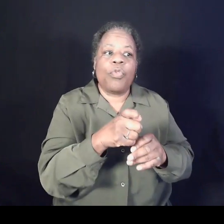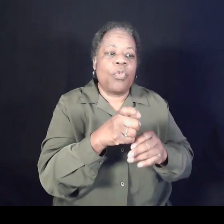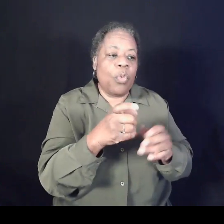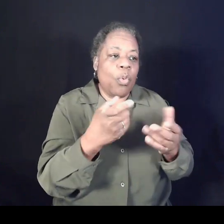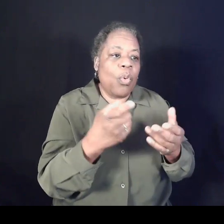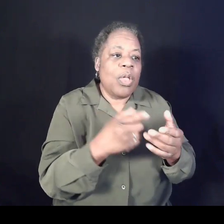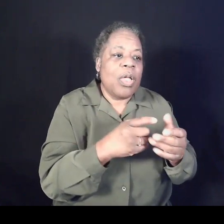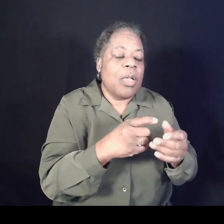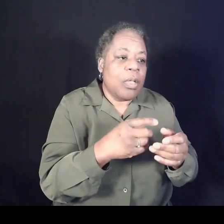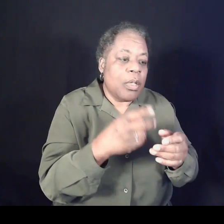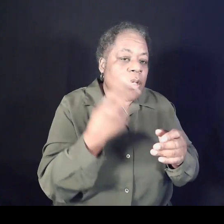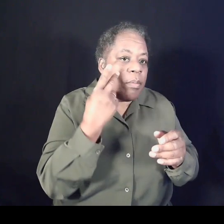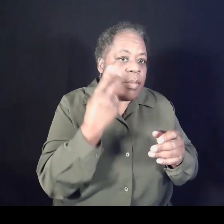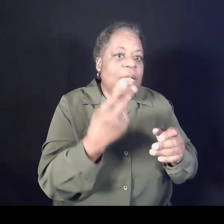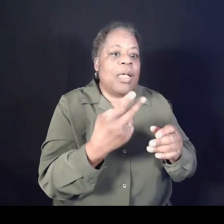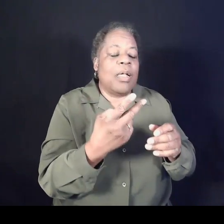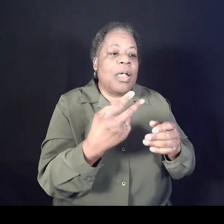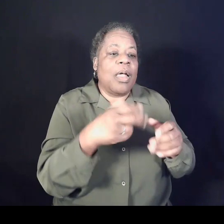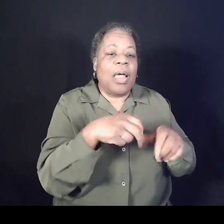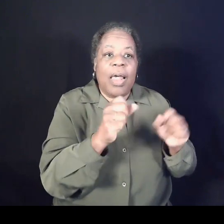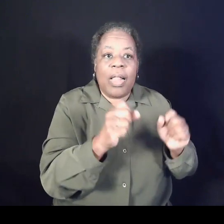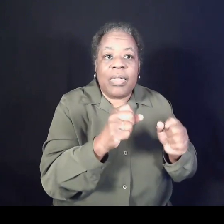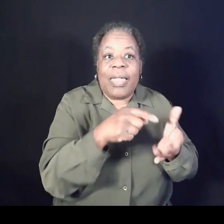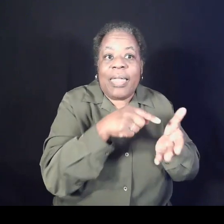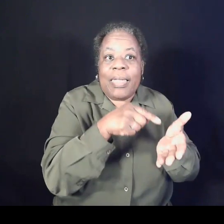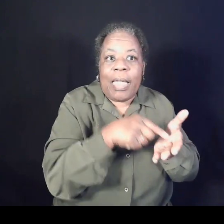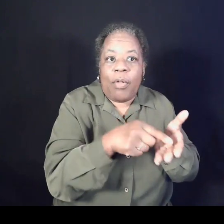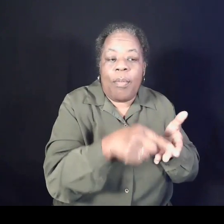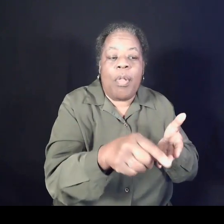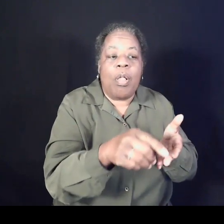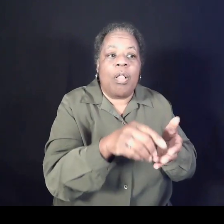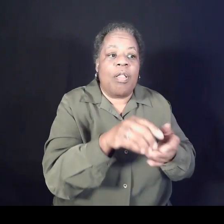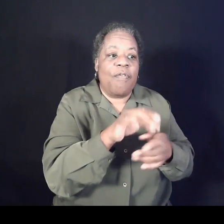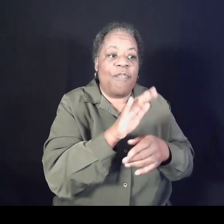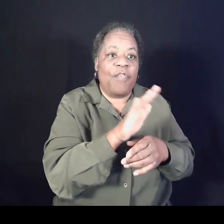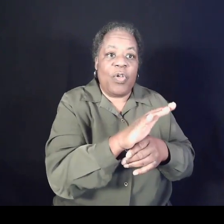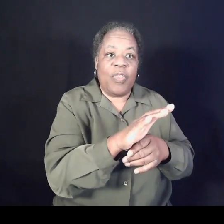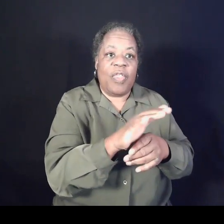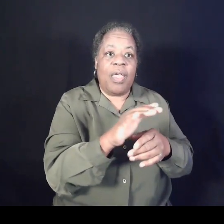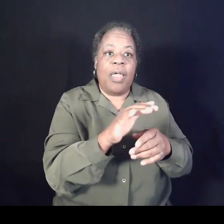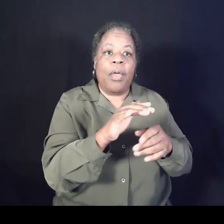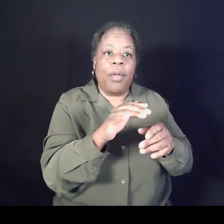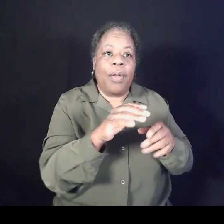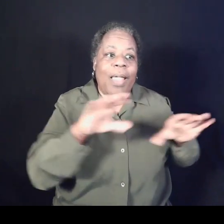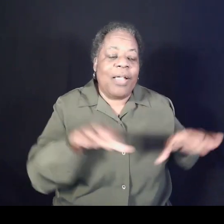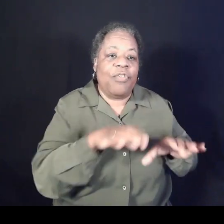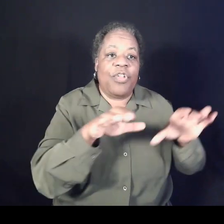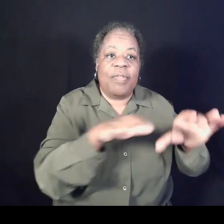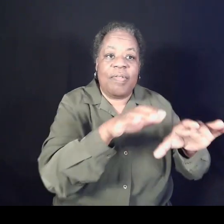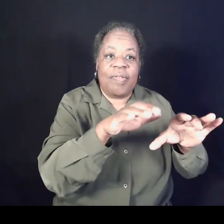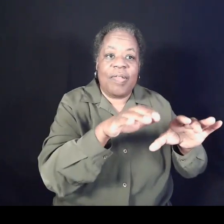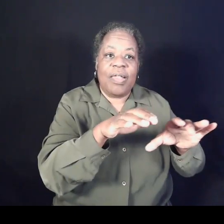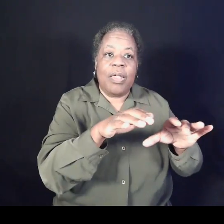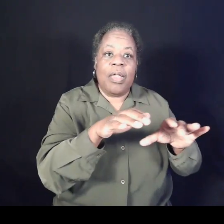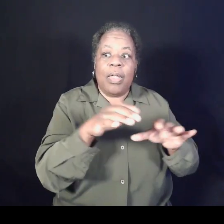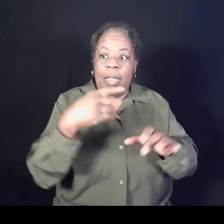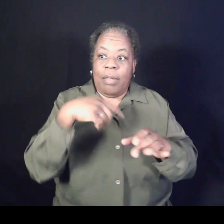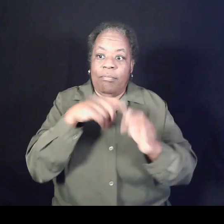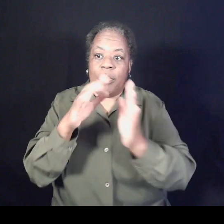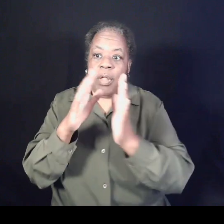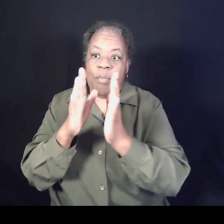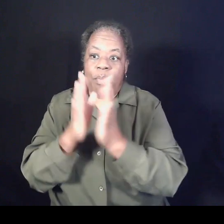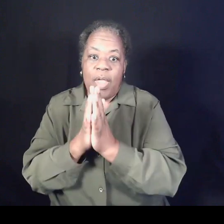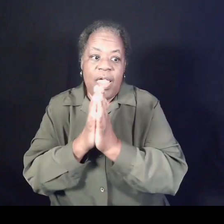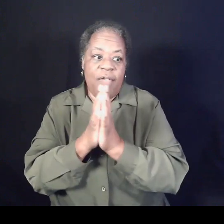every other nation. But spiritually, we continue to pray for revival among the Jewish people and for the biblical peace